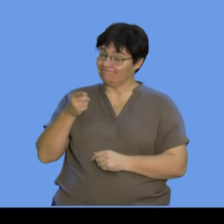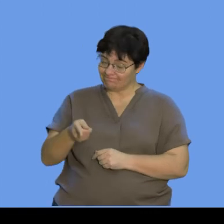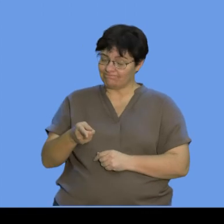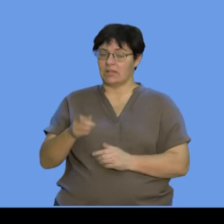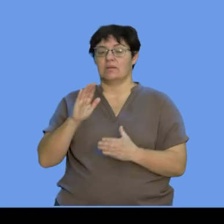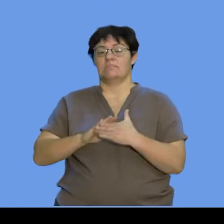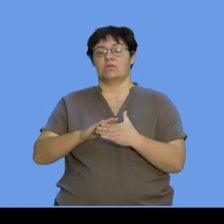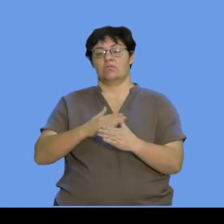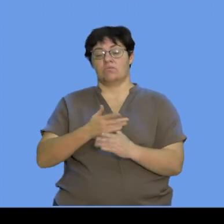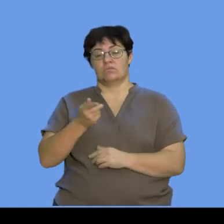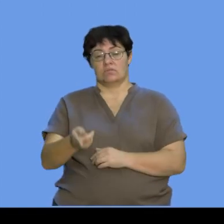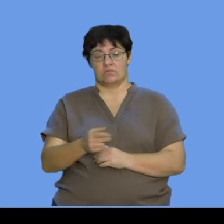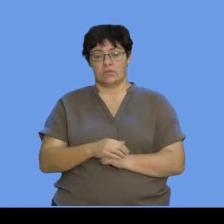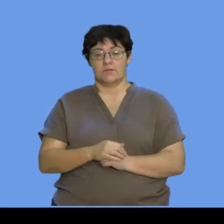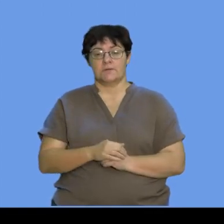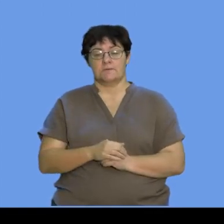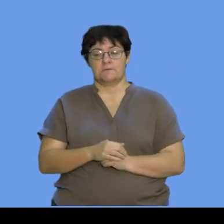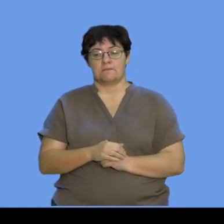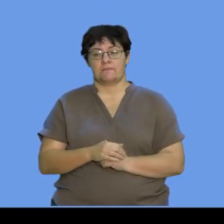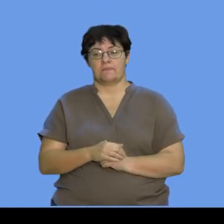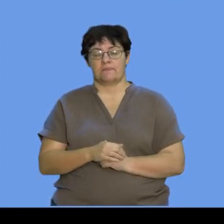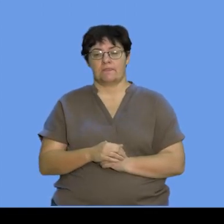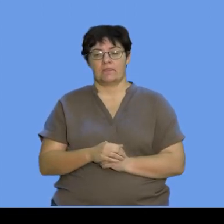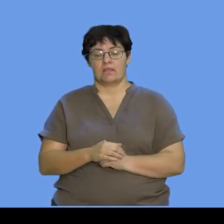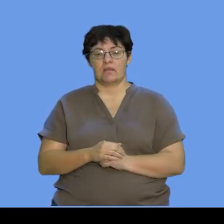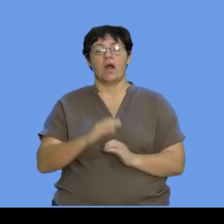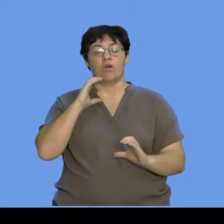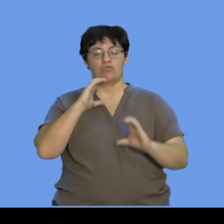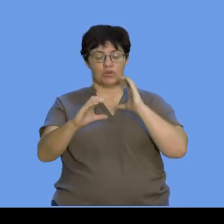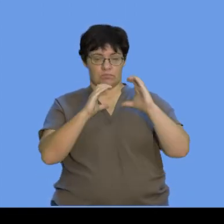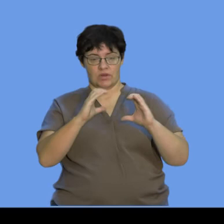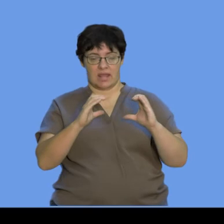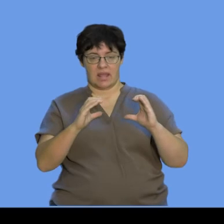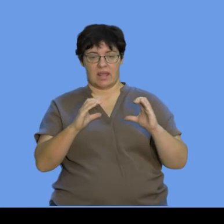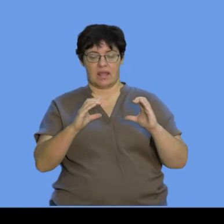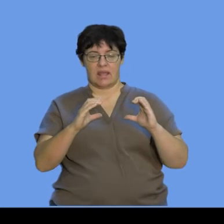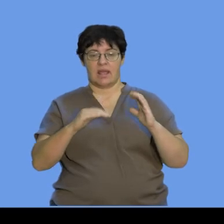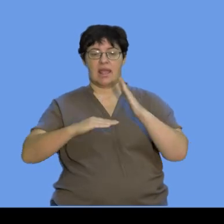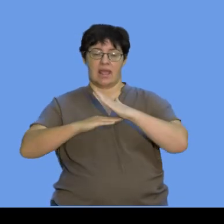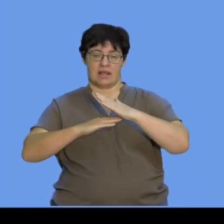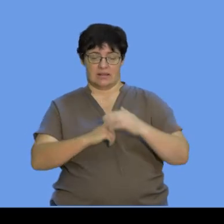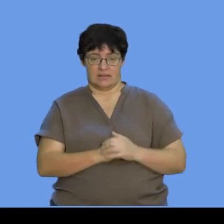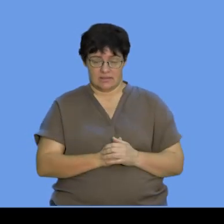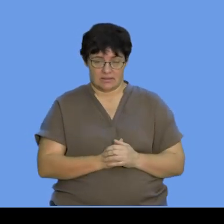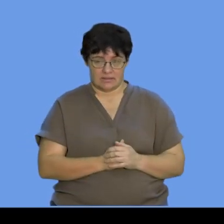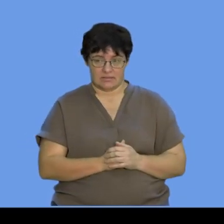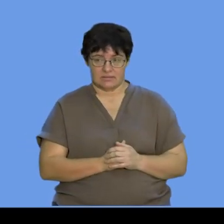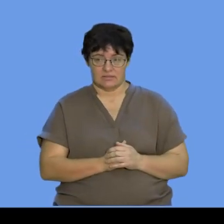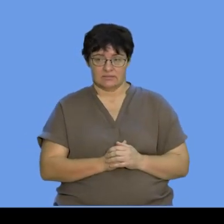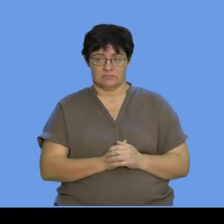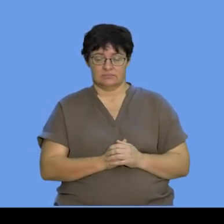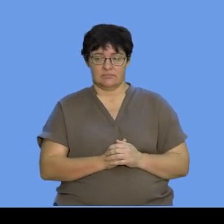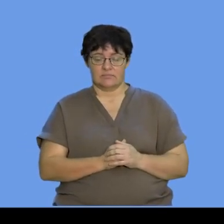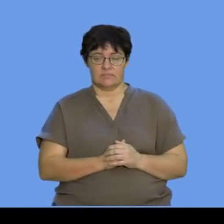be because of corresponding angles. Corresponding